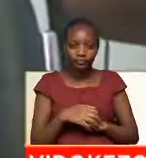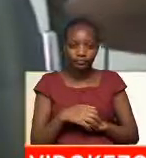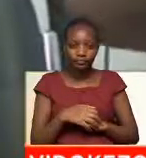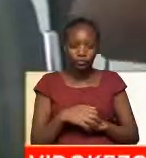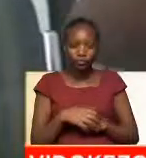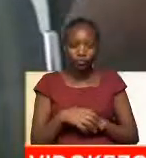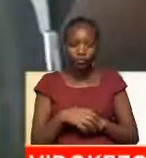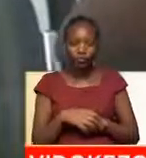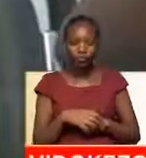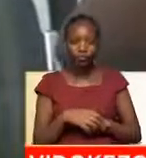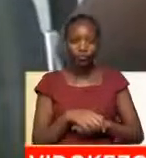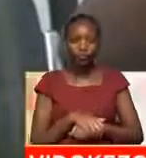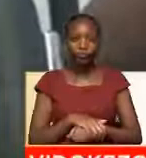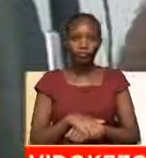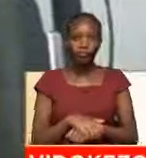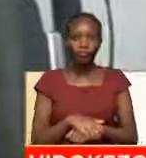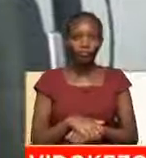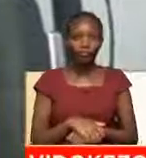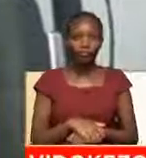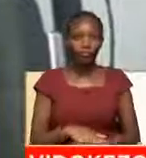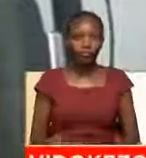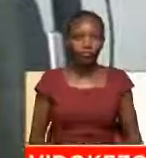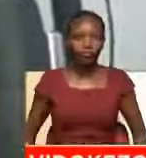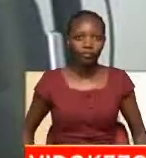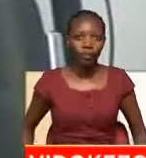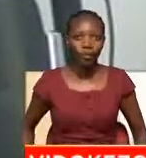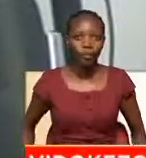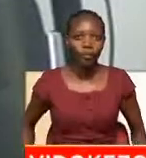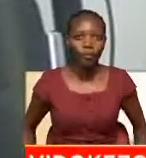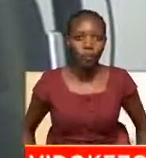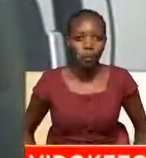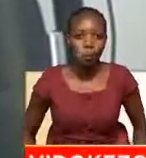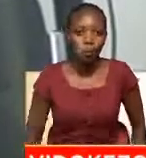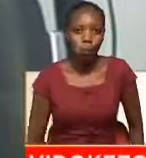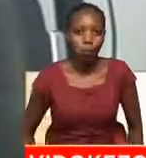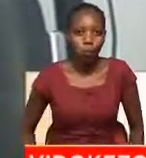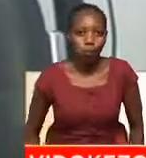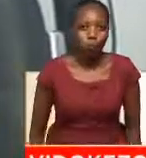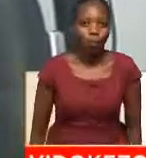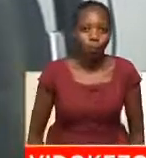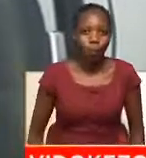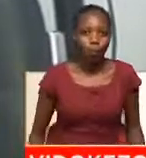seal over, and then you hold here and you're supposed